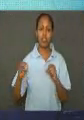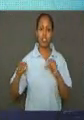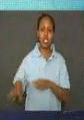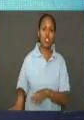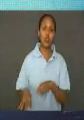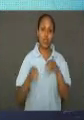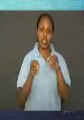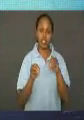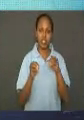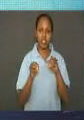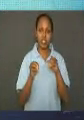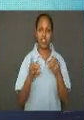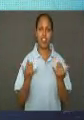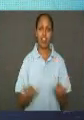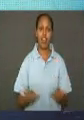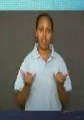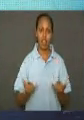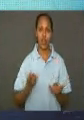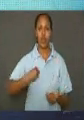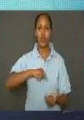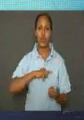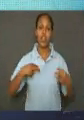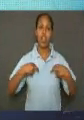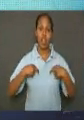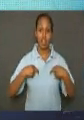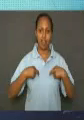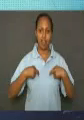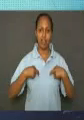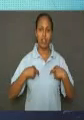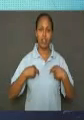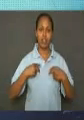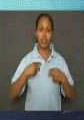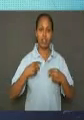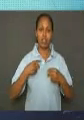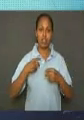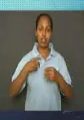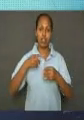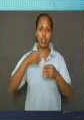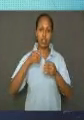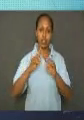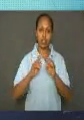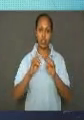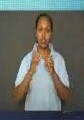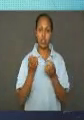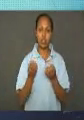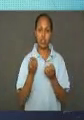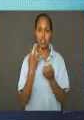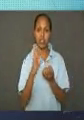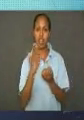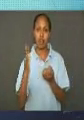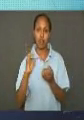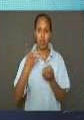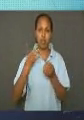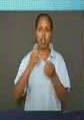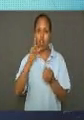Students, now that we have gone through each type of logic gate,